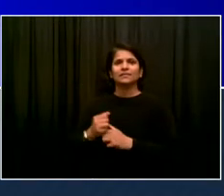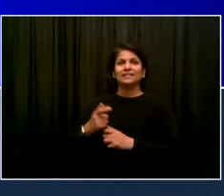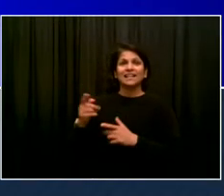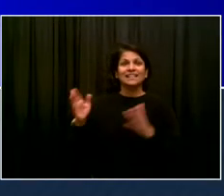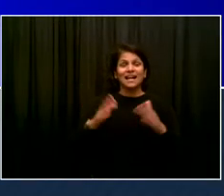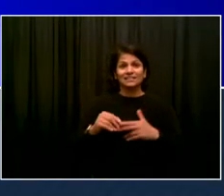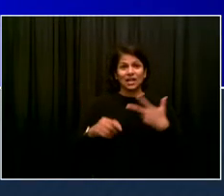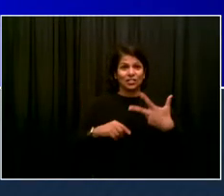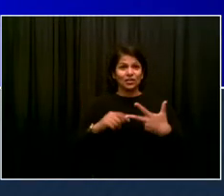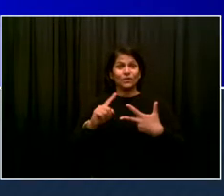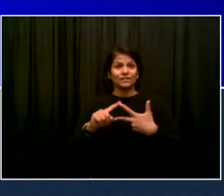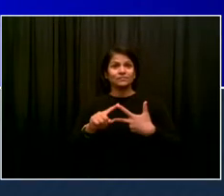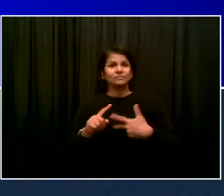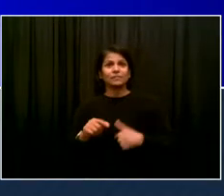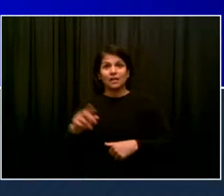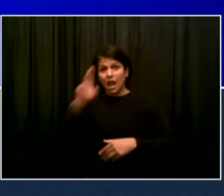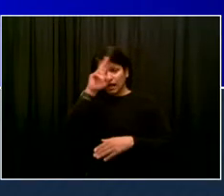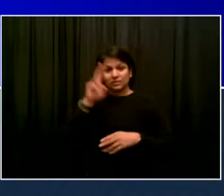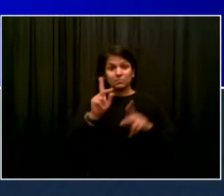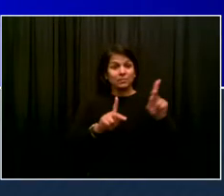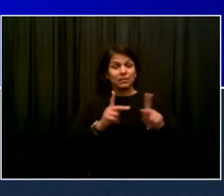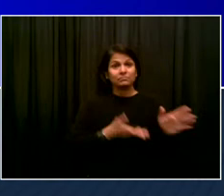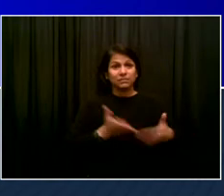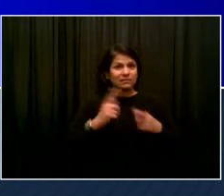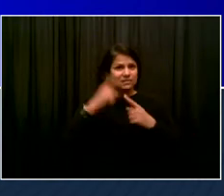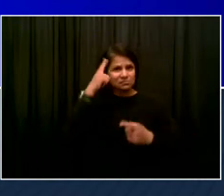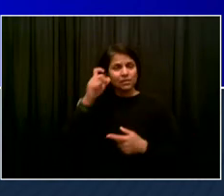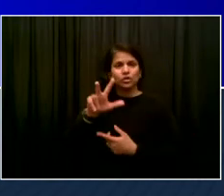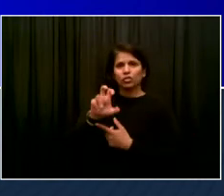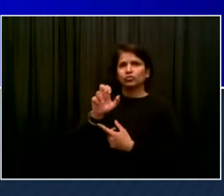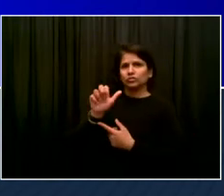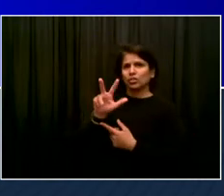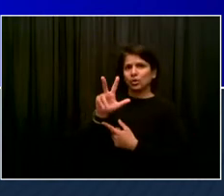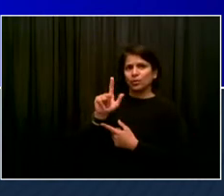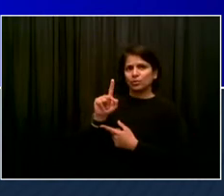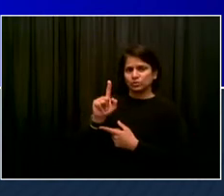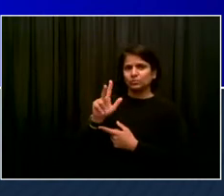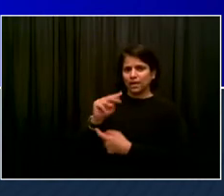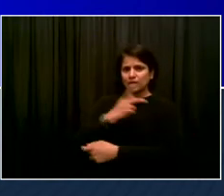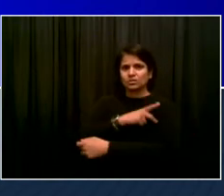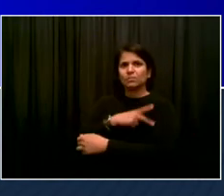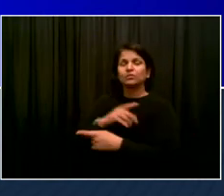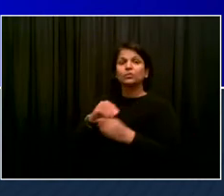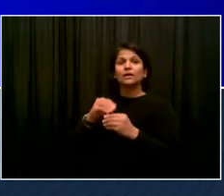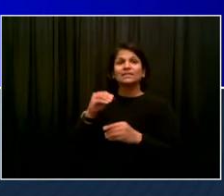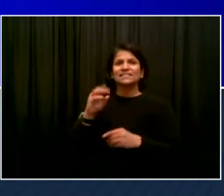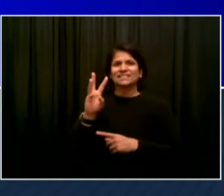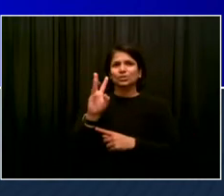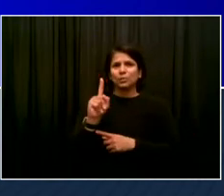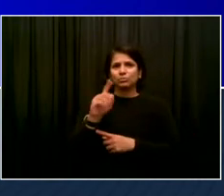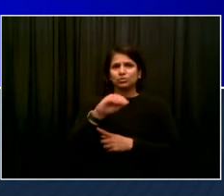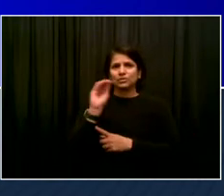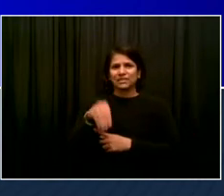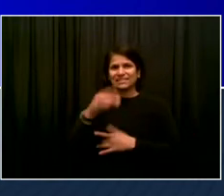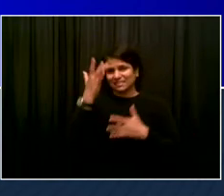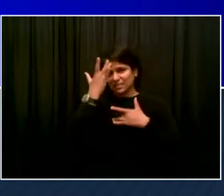332 patients. Confirmed positivity level, 61.41%. Hospitalization rate per 100,000